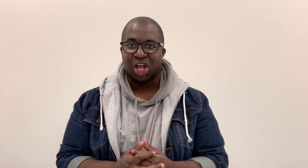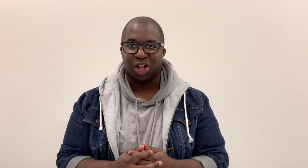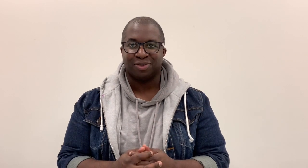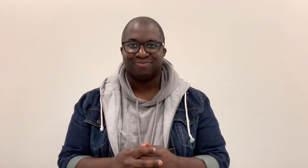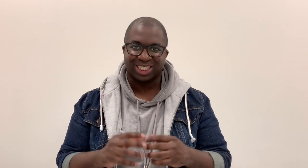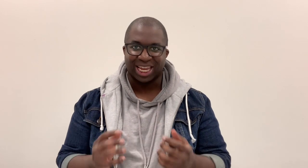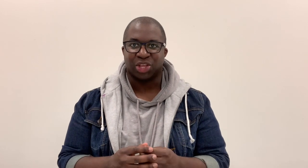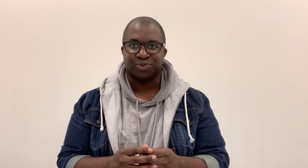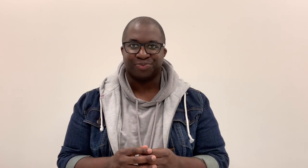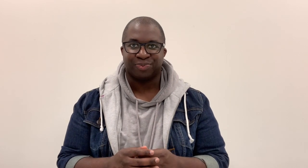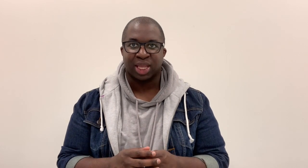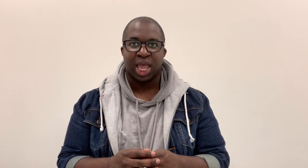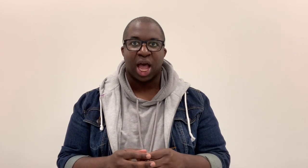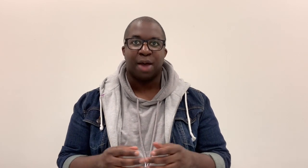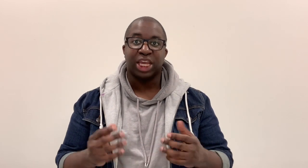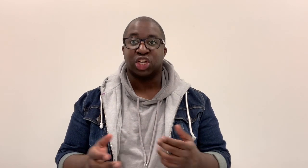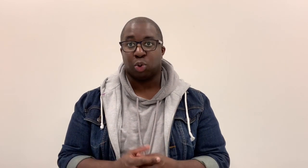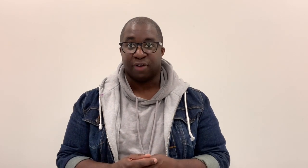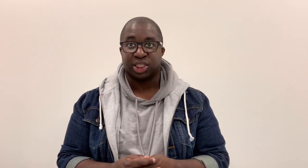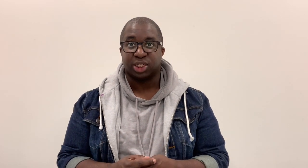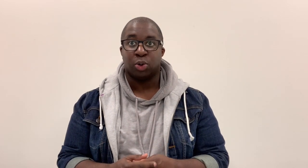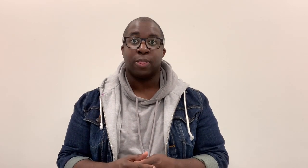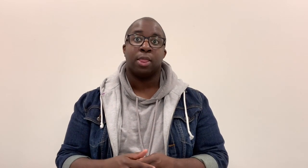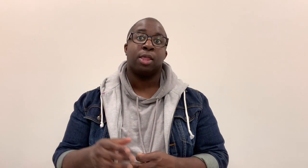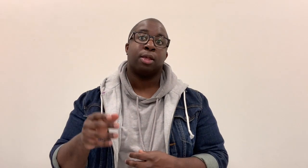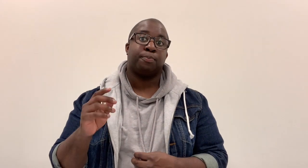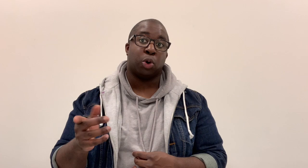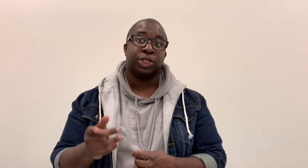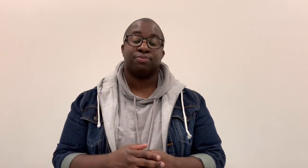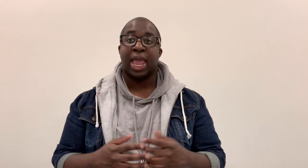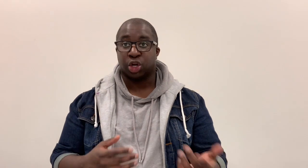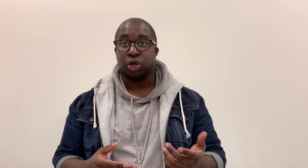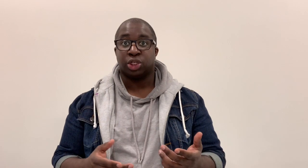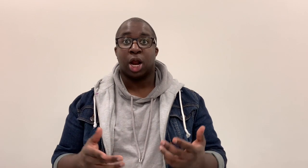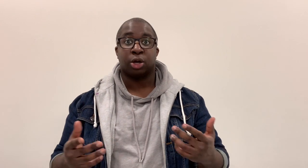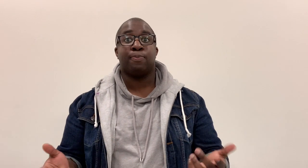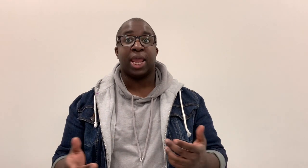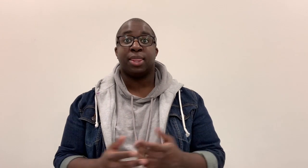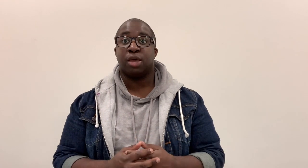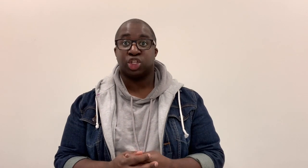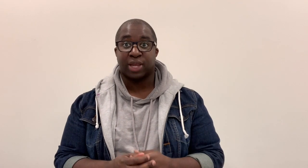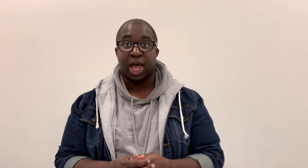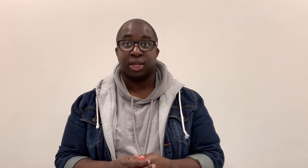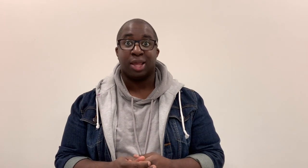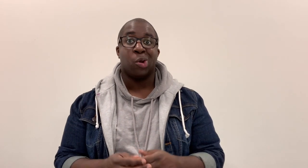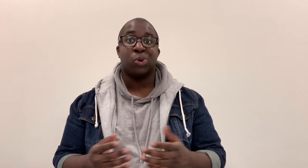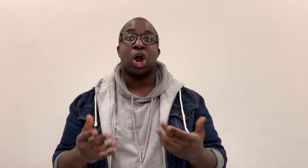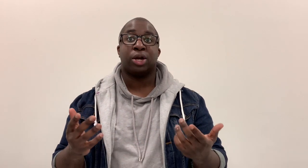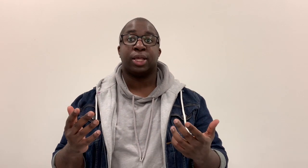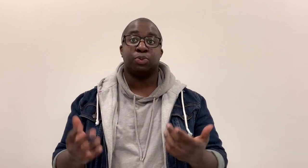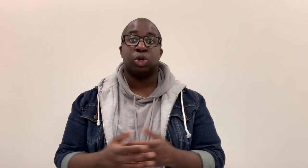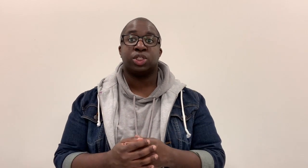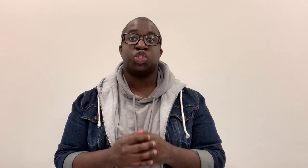Let's tie this all together. Each and every one of us, boys and girls, are made in the image of God.